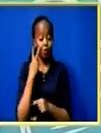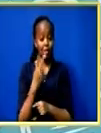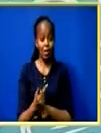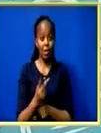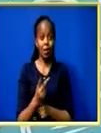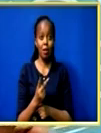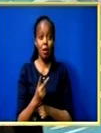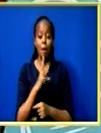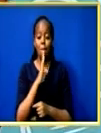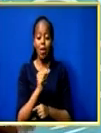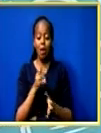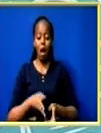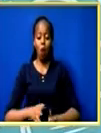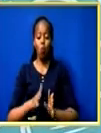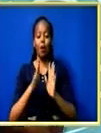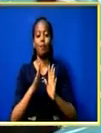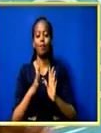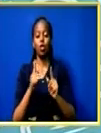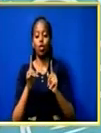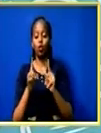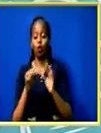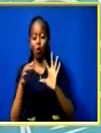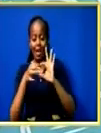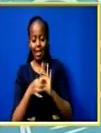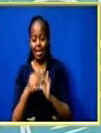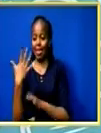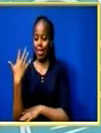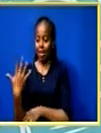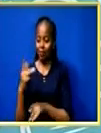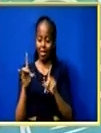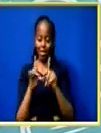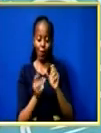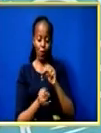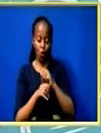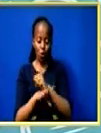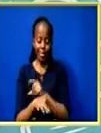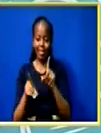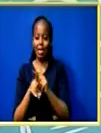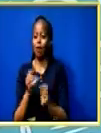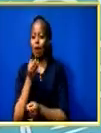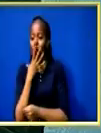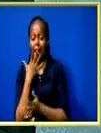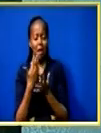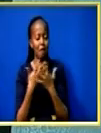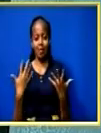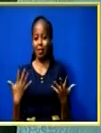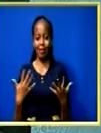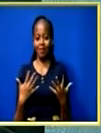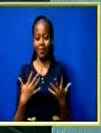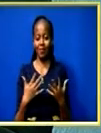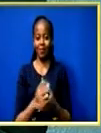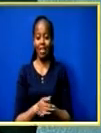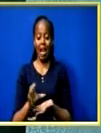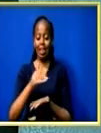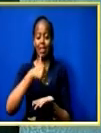being a medium. Yeah. The leaves, And the roots, the flower, everything. Yeah. It's in the